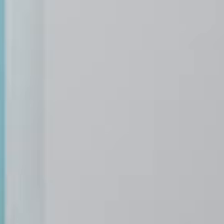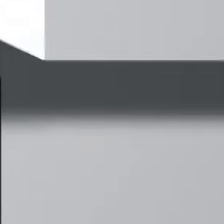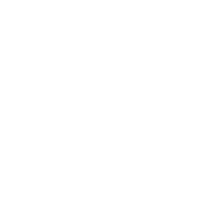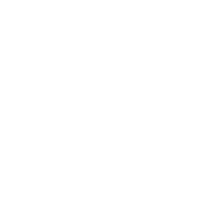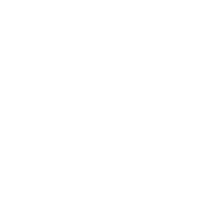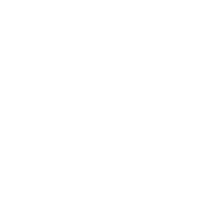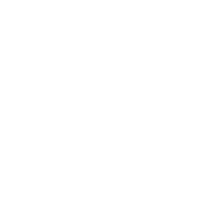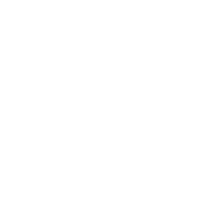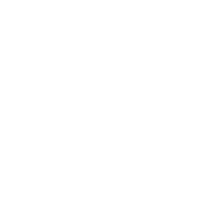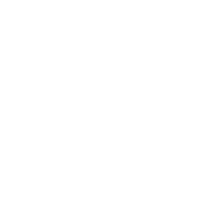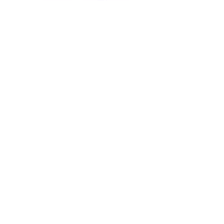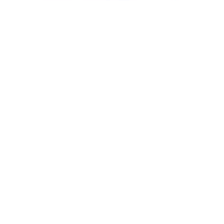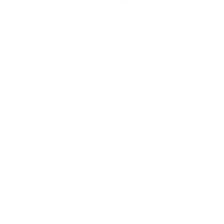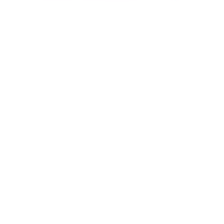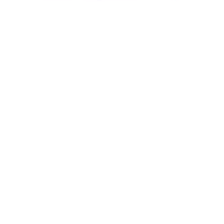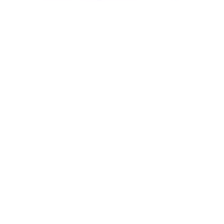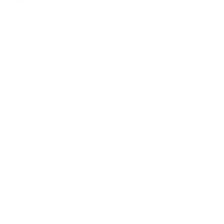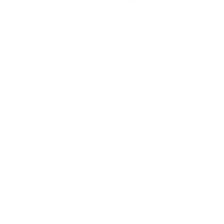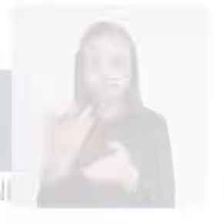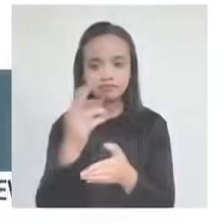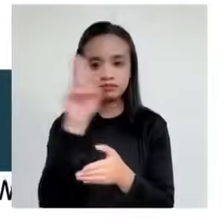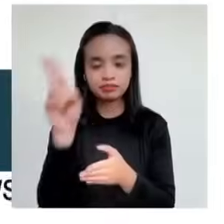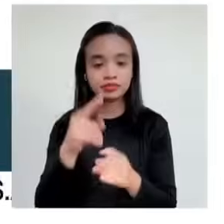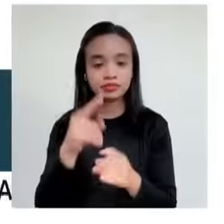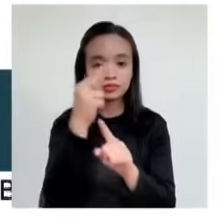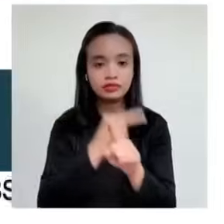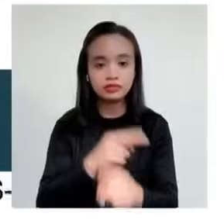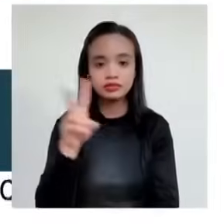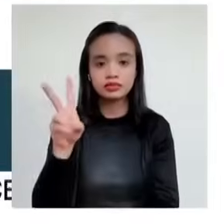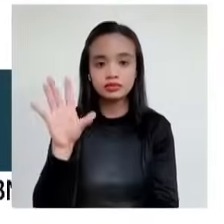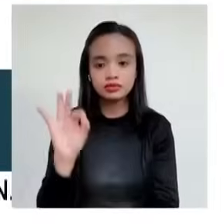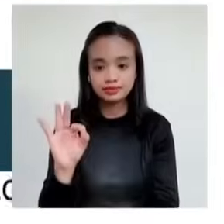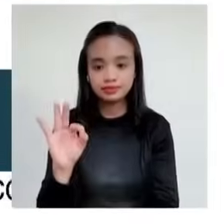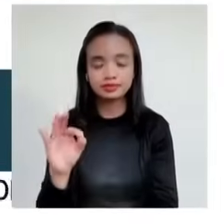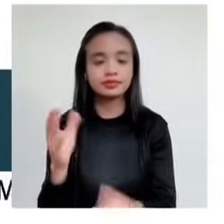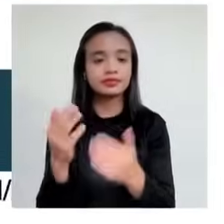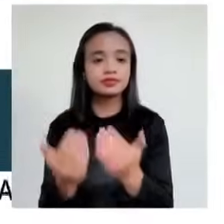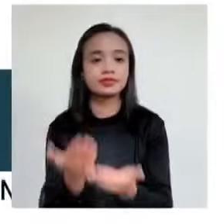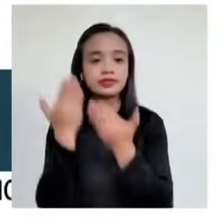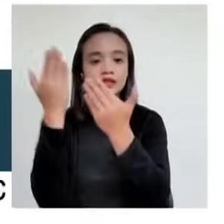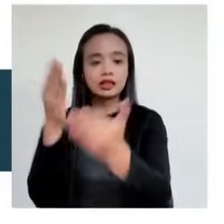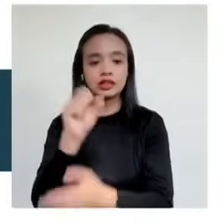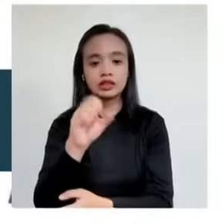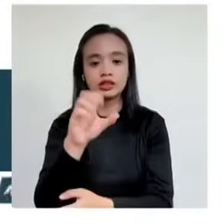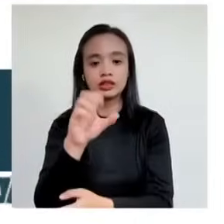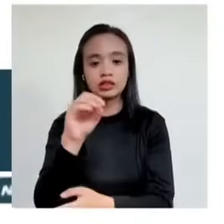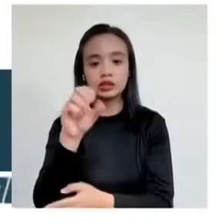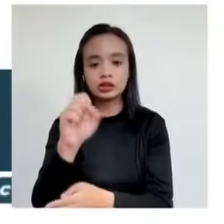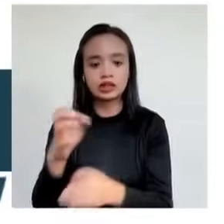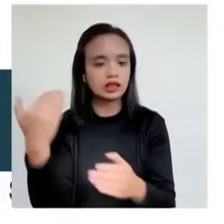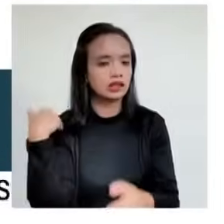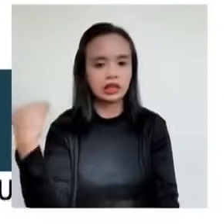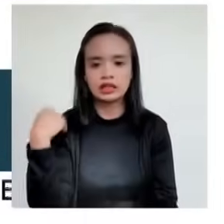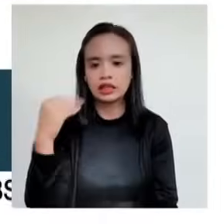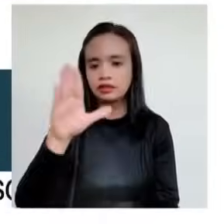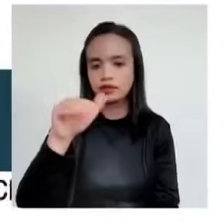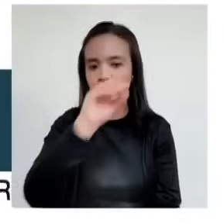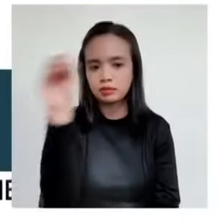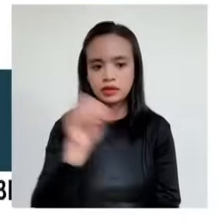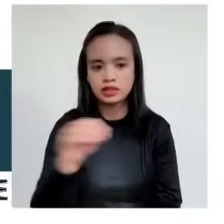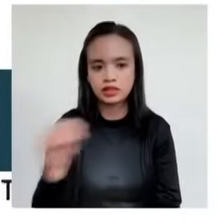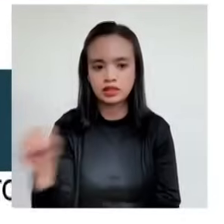Until November 29, yung submission ng SOSE natin. And until today, wala pa pong mga 15% man lang yung nagsasubmit ng